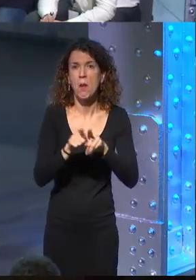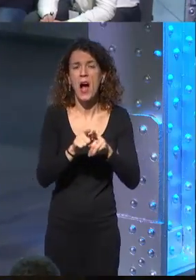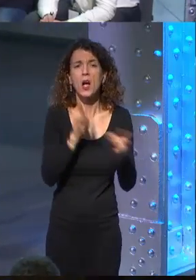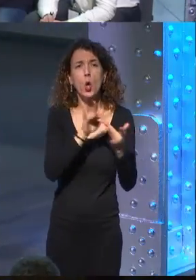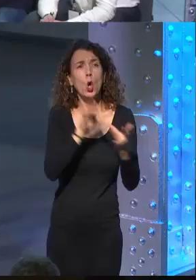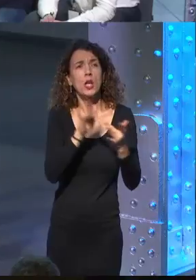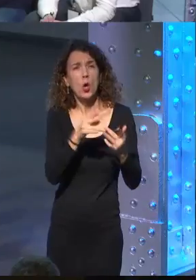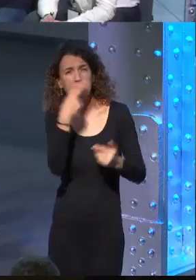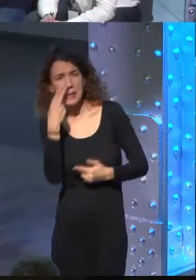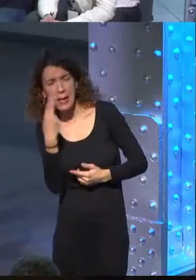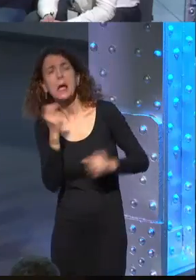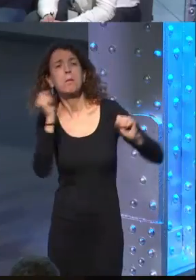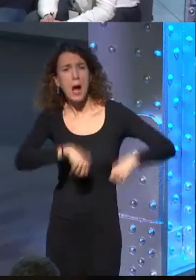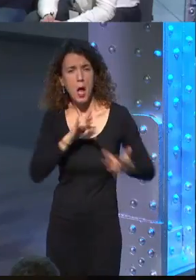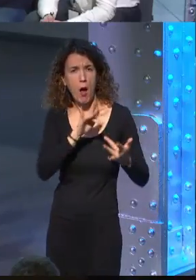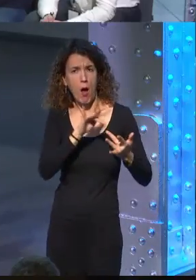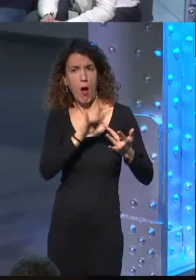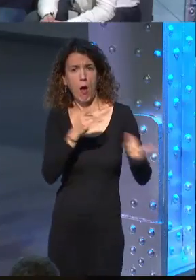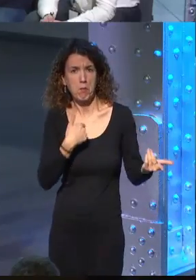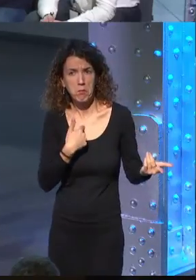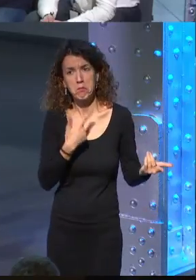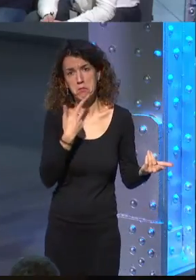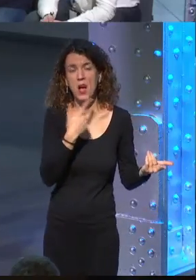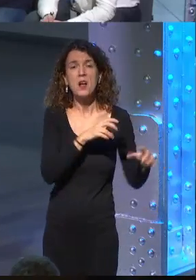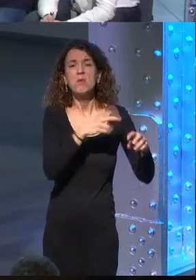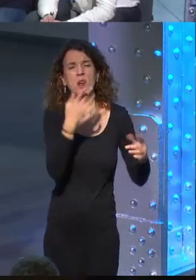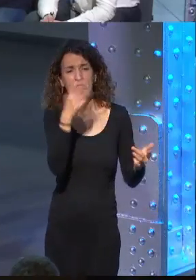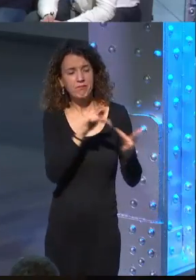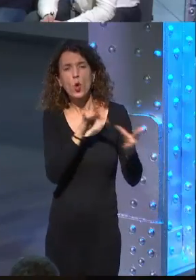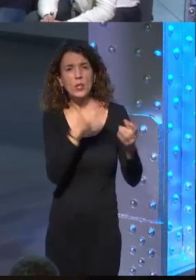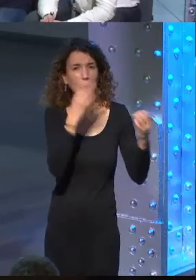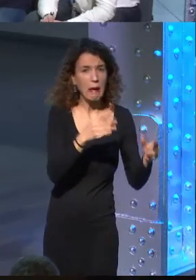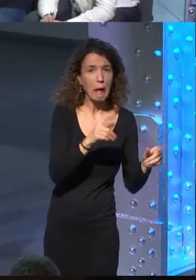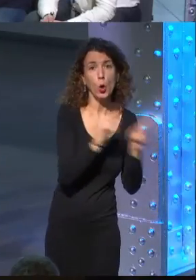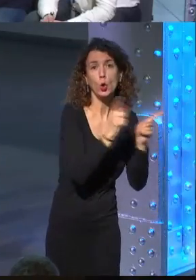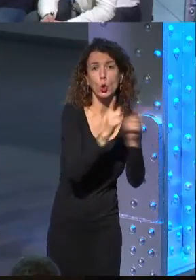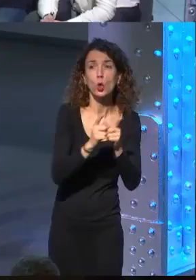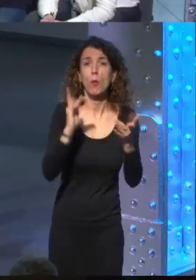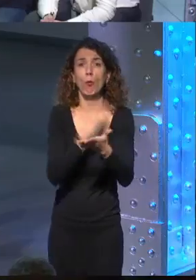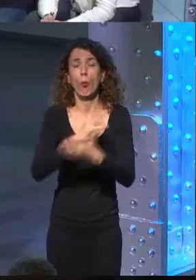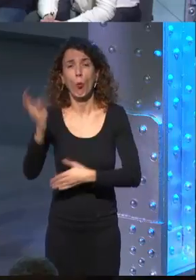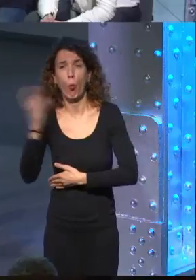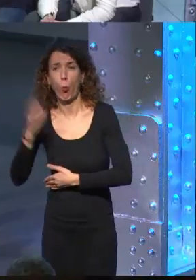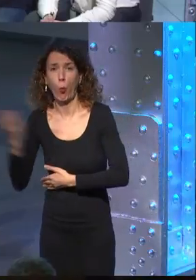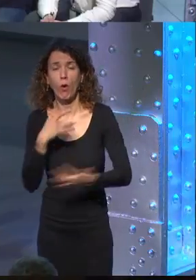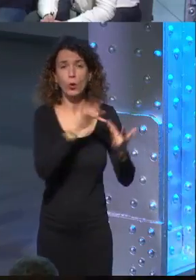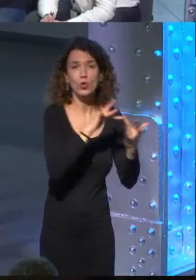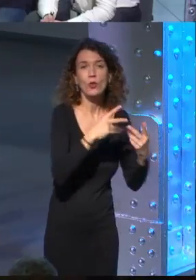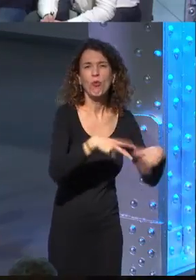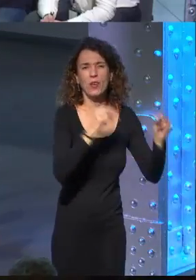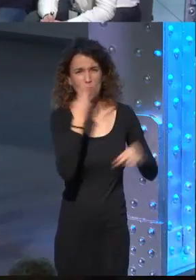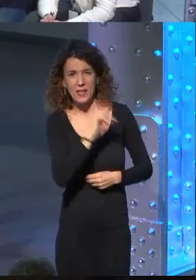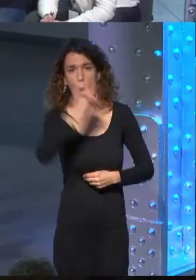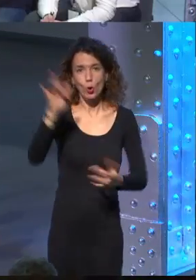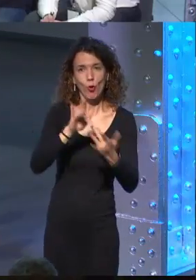Tinderization of relationships. As there are many guys, for example, while I move on, next one, etc., and